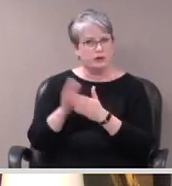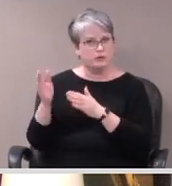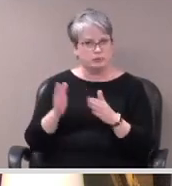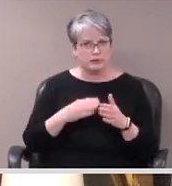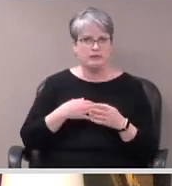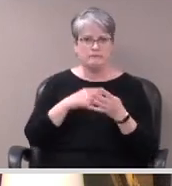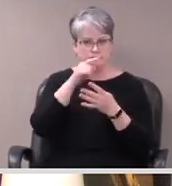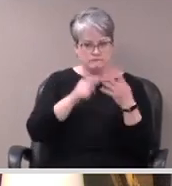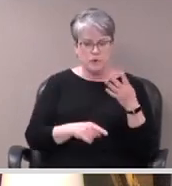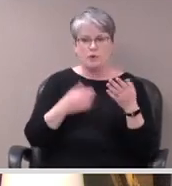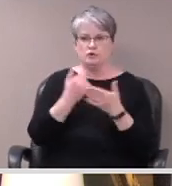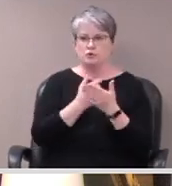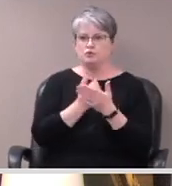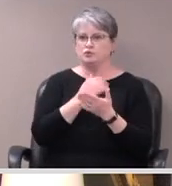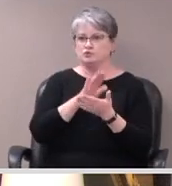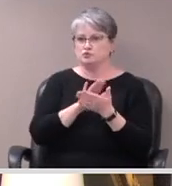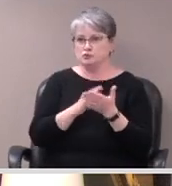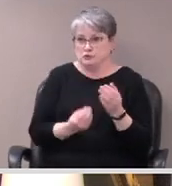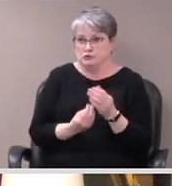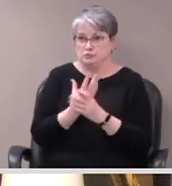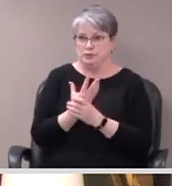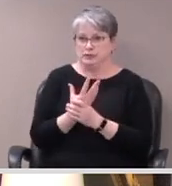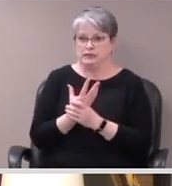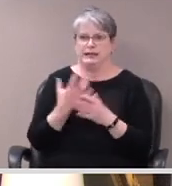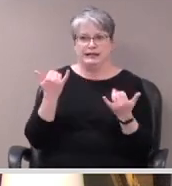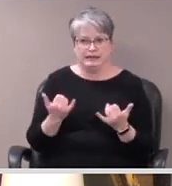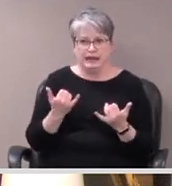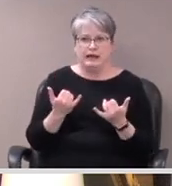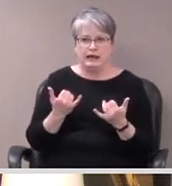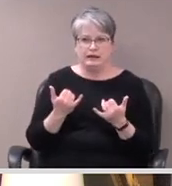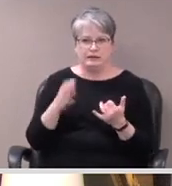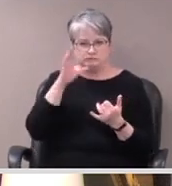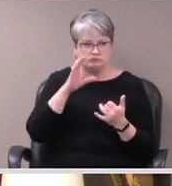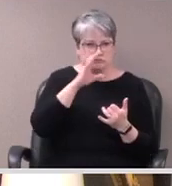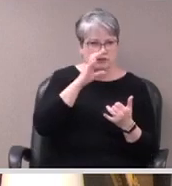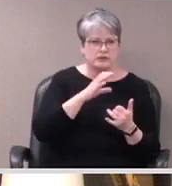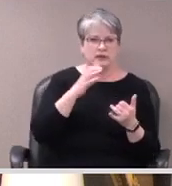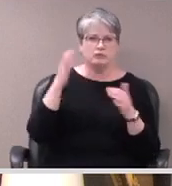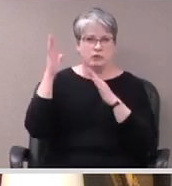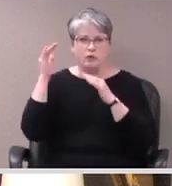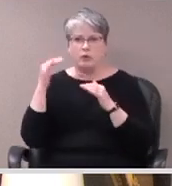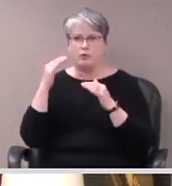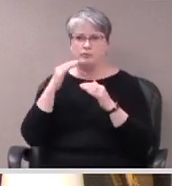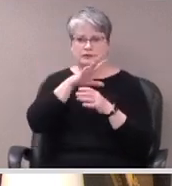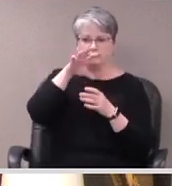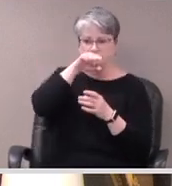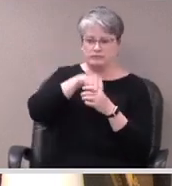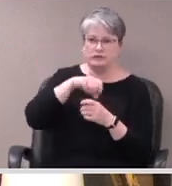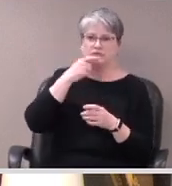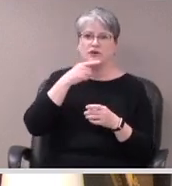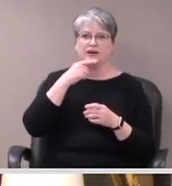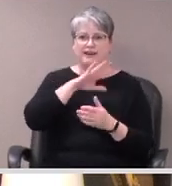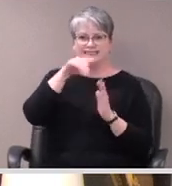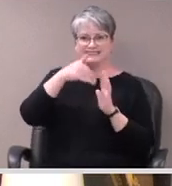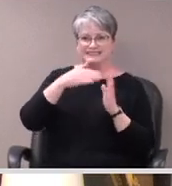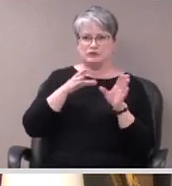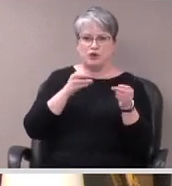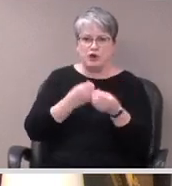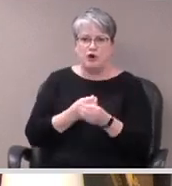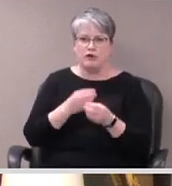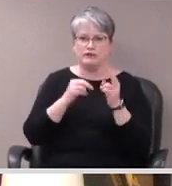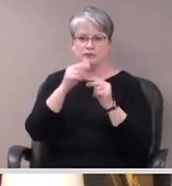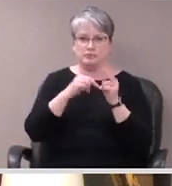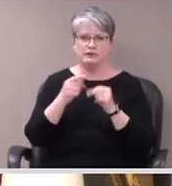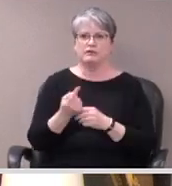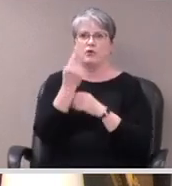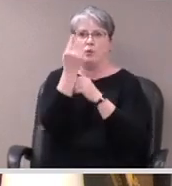4 new schools this spring, and we're currently exploring options to consolidate our central office buildings into one building in